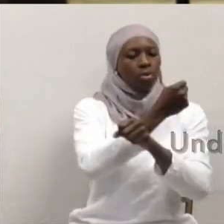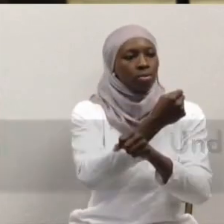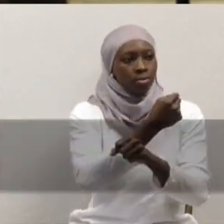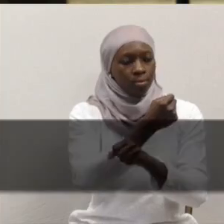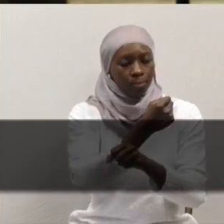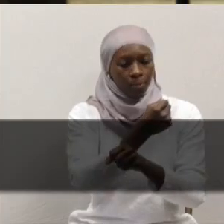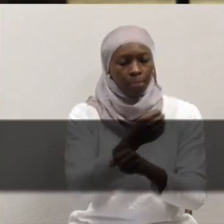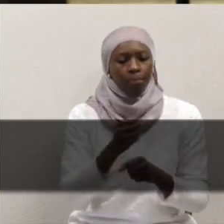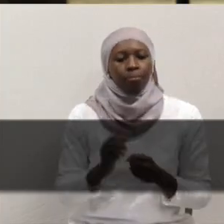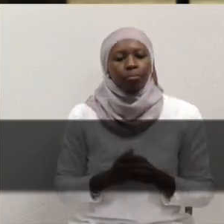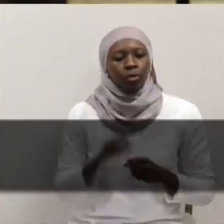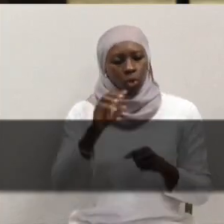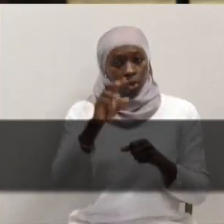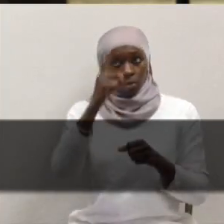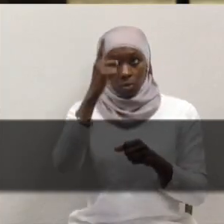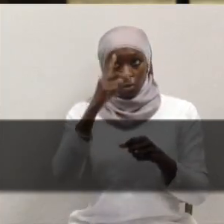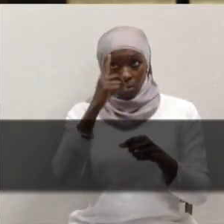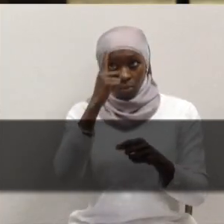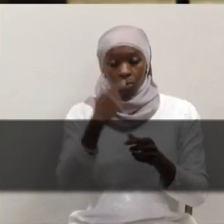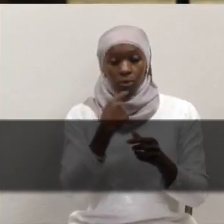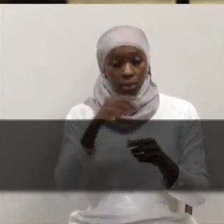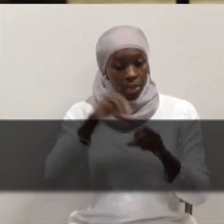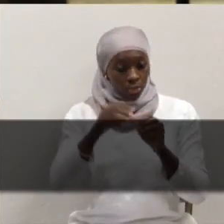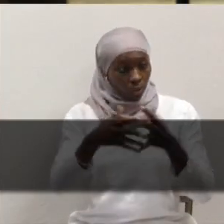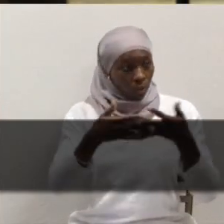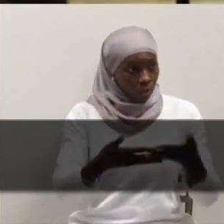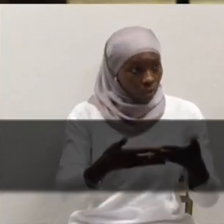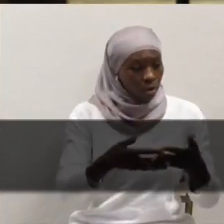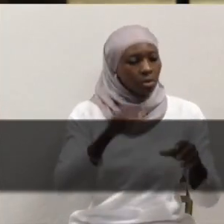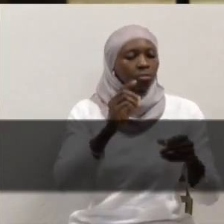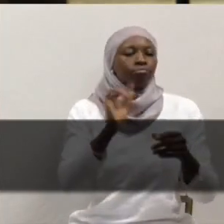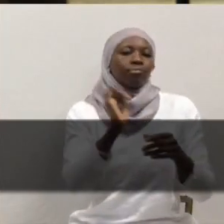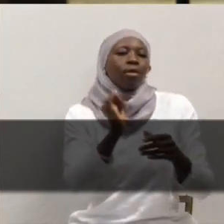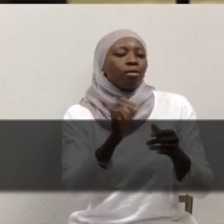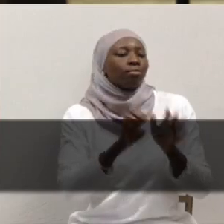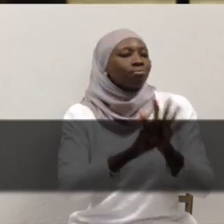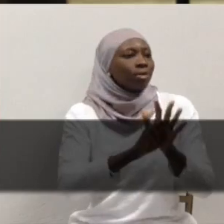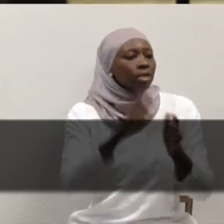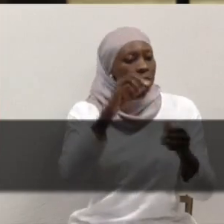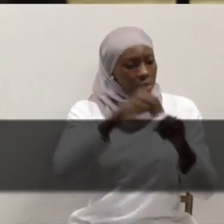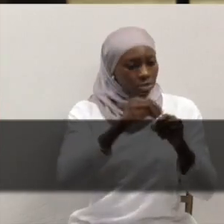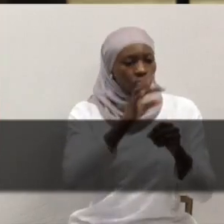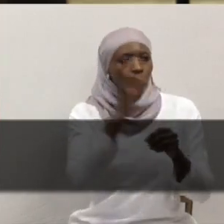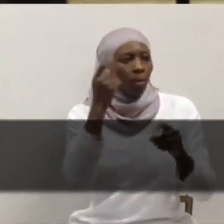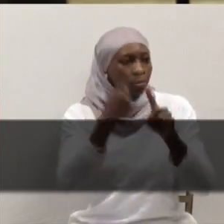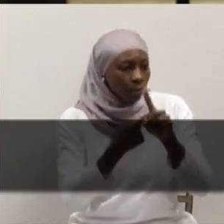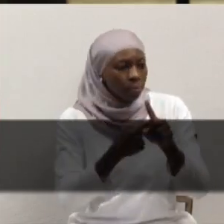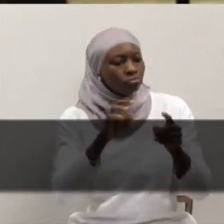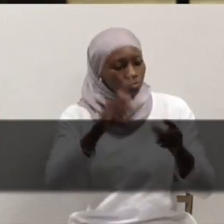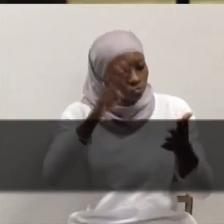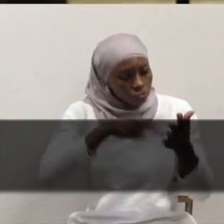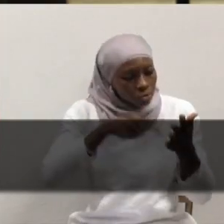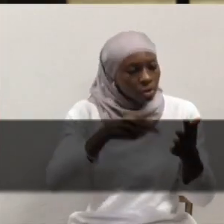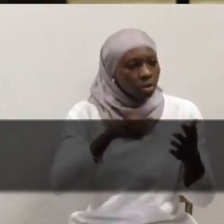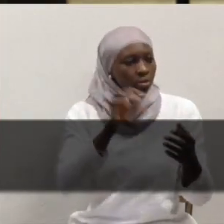in the Quran in Ramadan and in other times and say, we love the Quran. This is the Quran you love. The Quran you love is